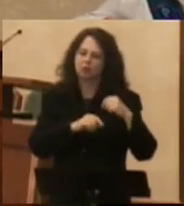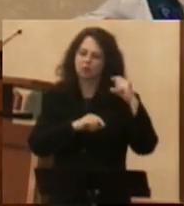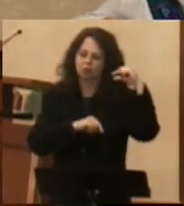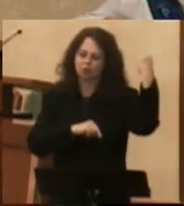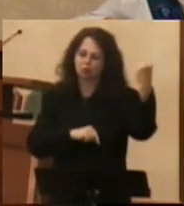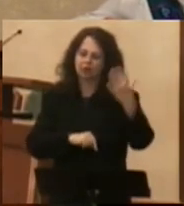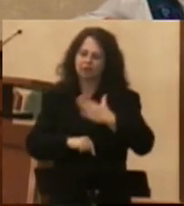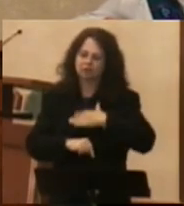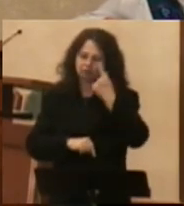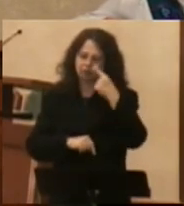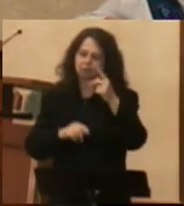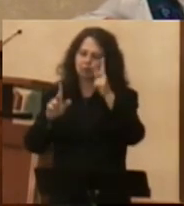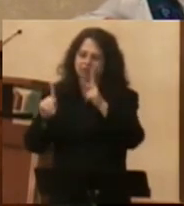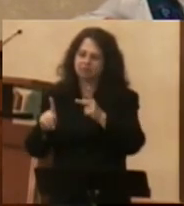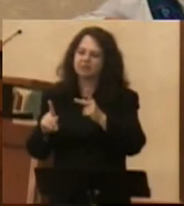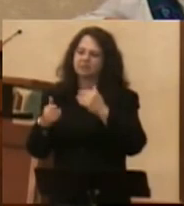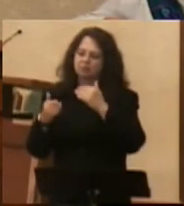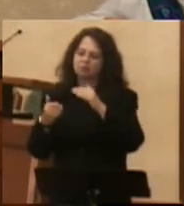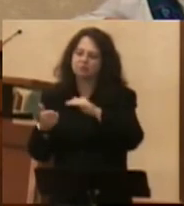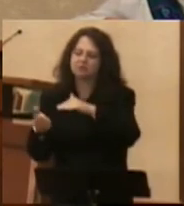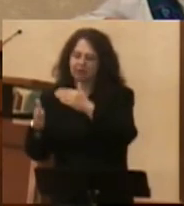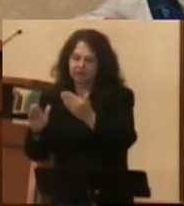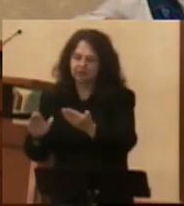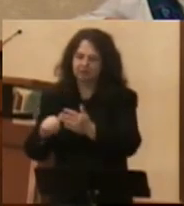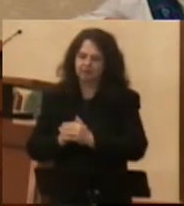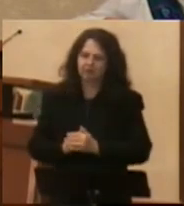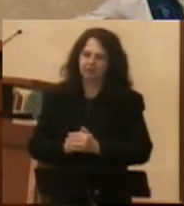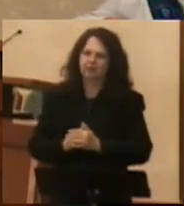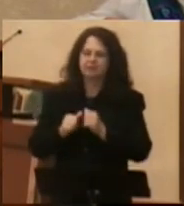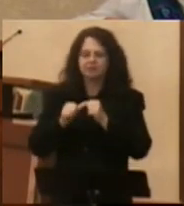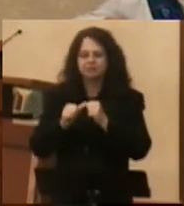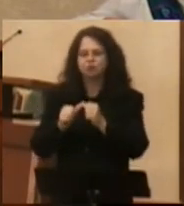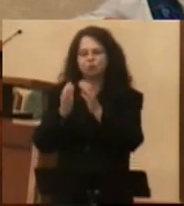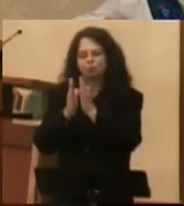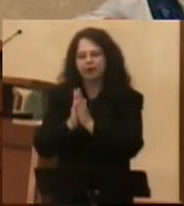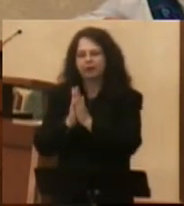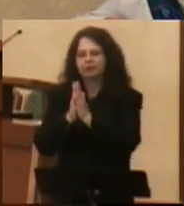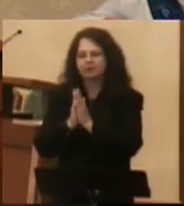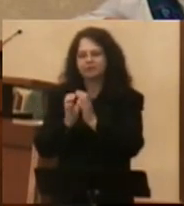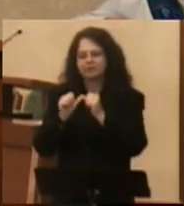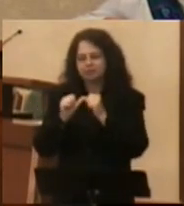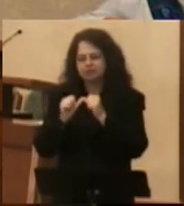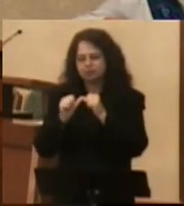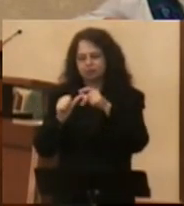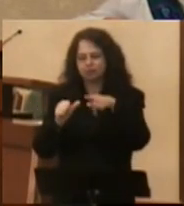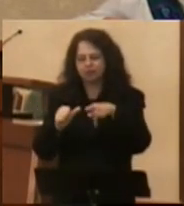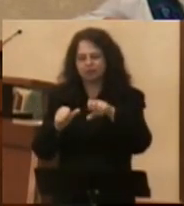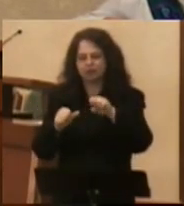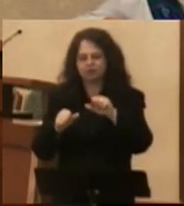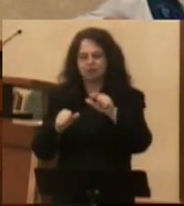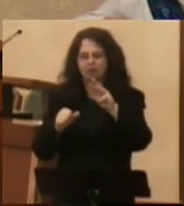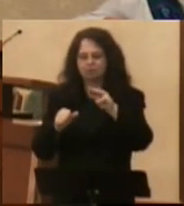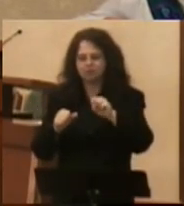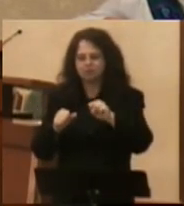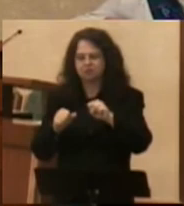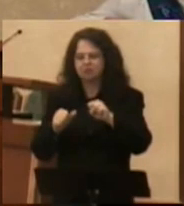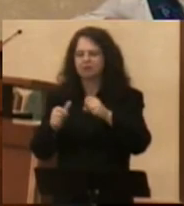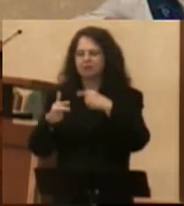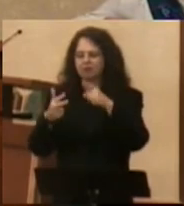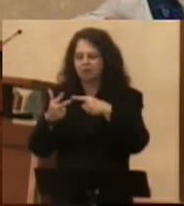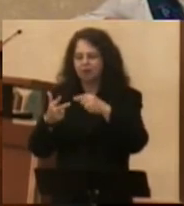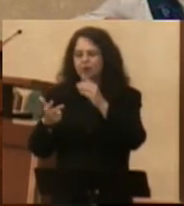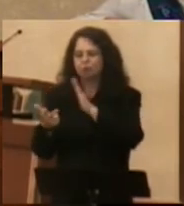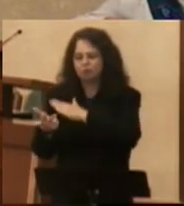is a collection of liturgical responses, prayers, psalms, poems, and music.